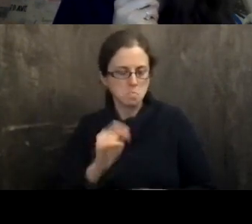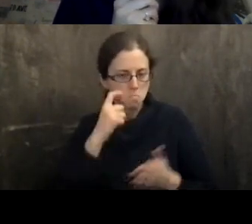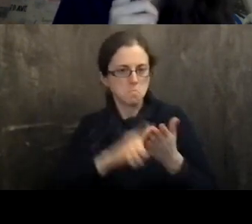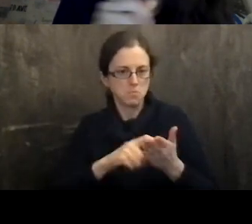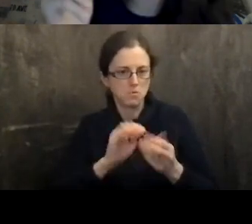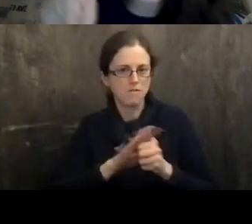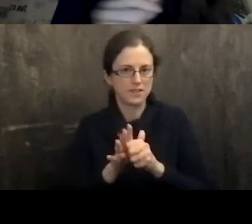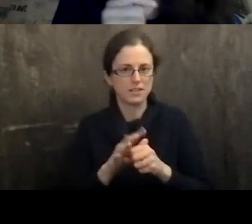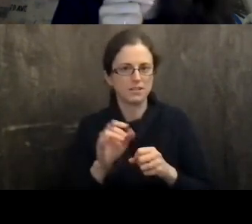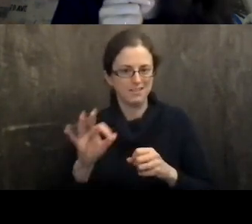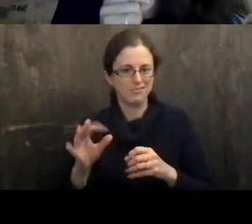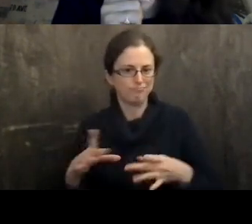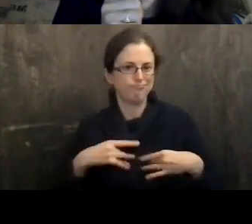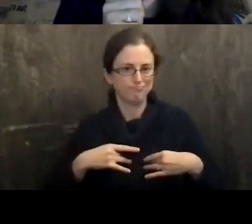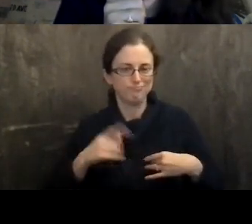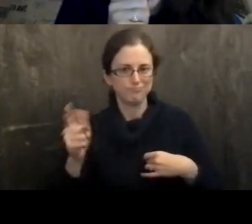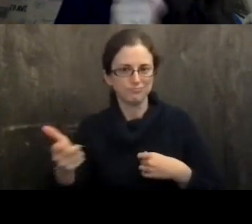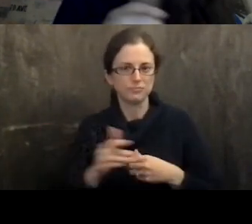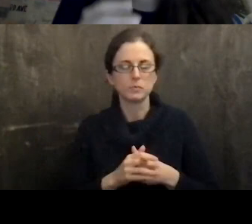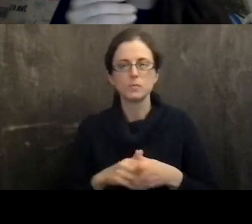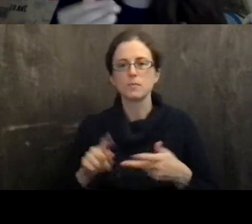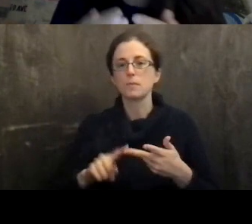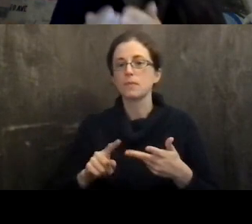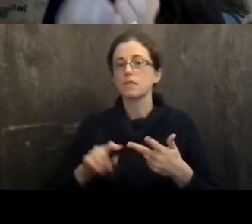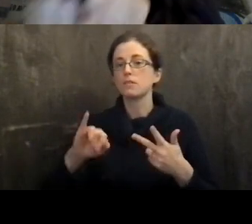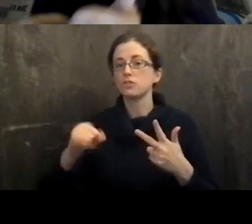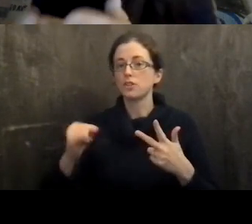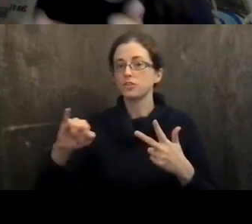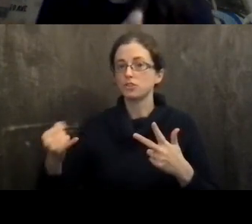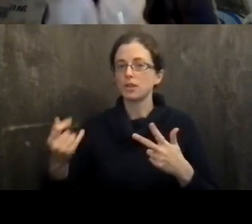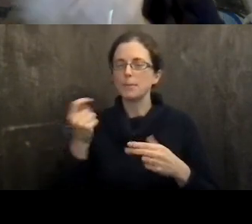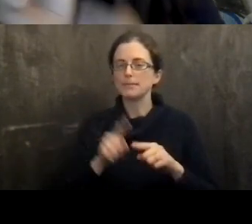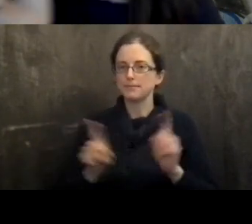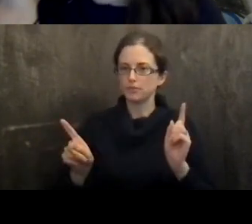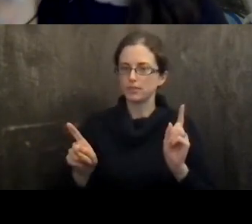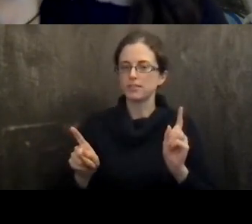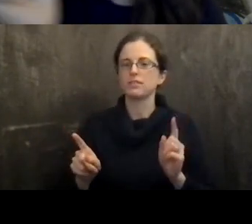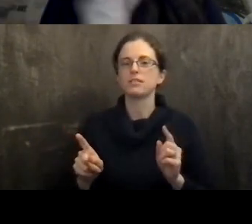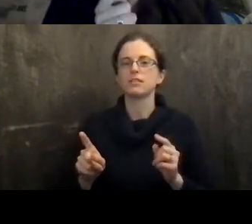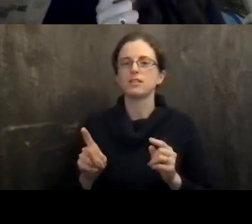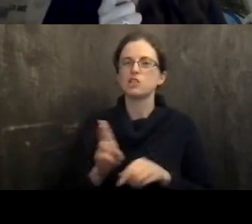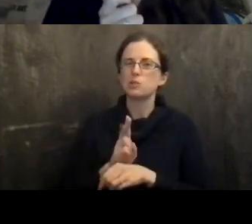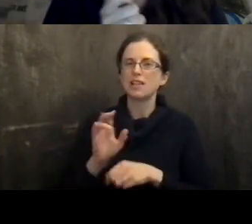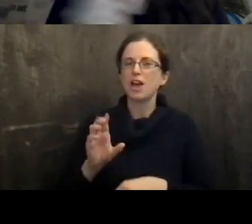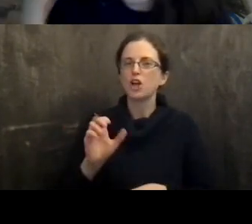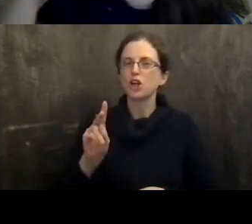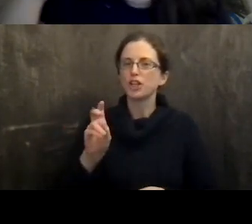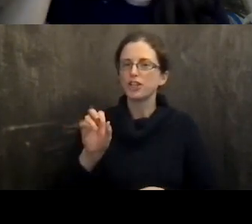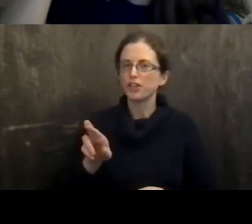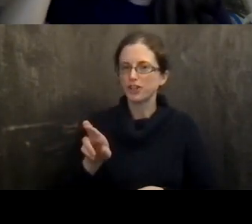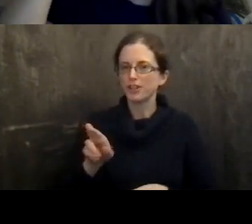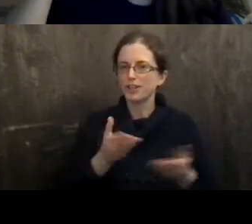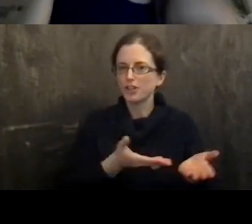Johnson & Johnson is a little bit different. It uses a courier to bring that little instruction for the spike